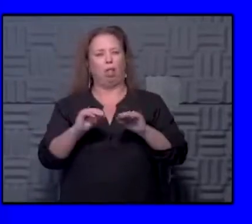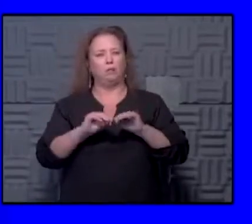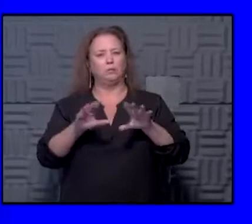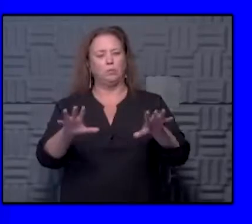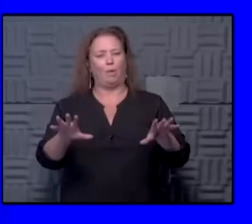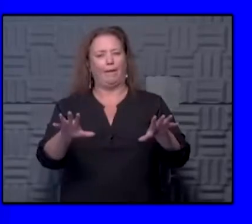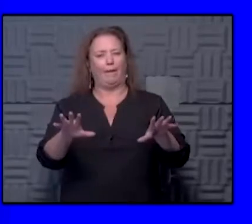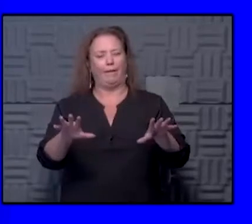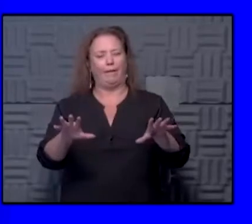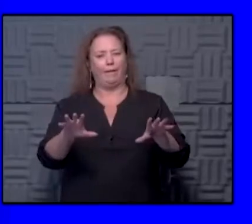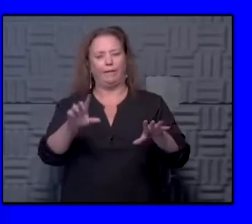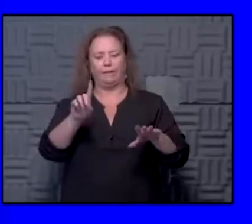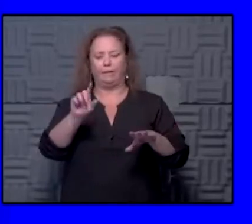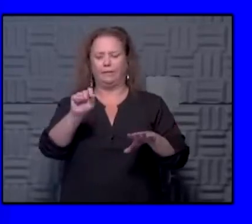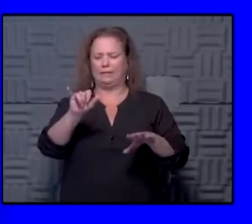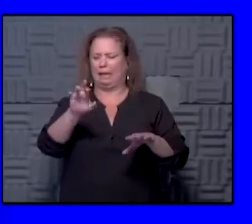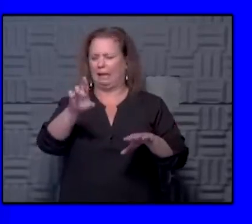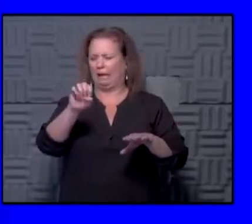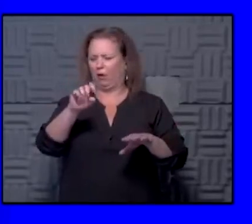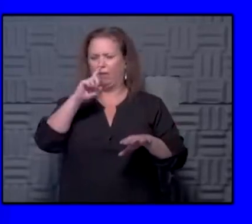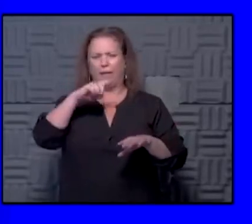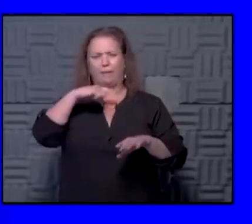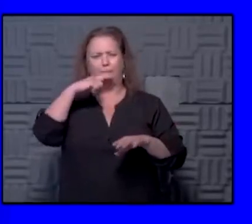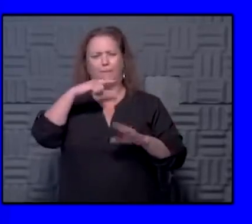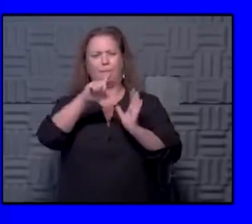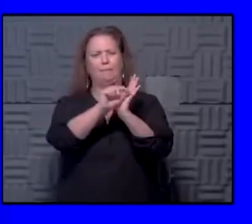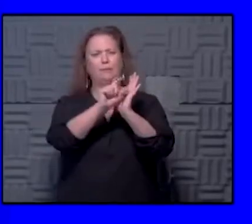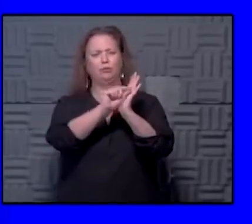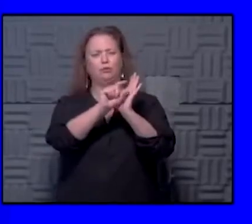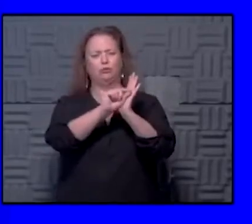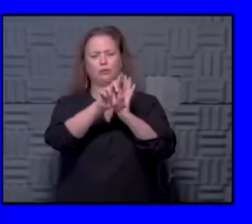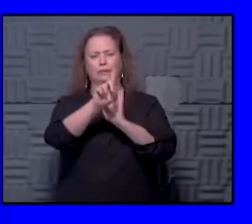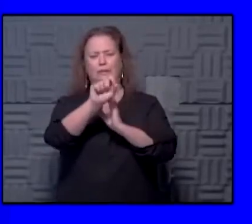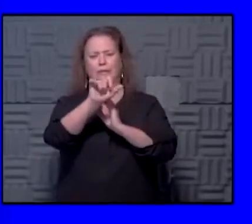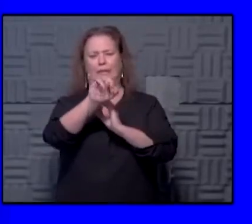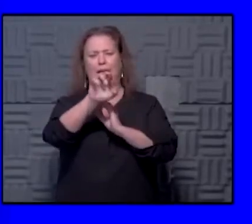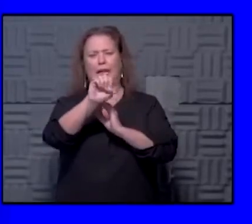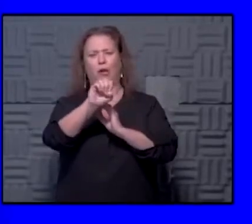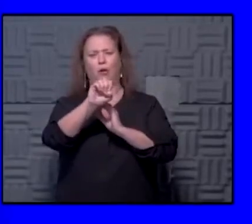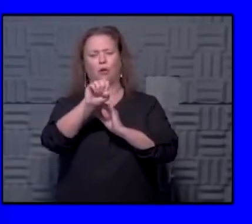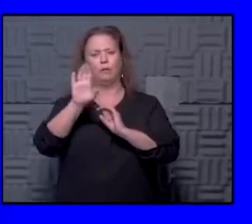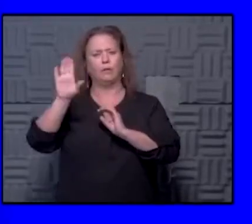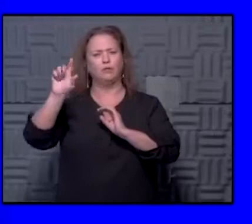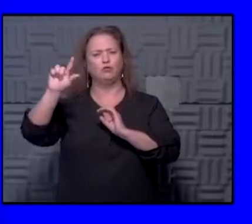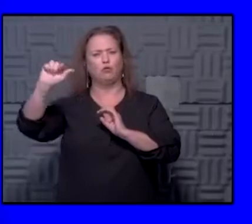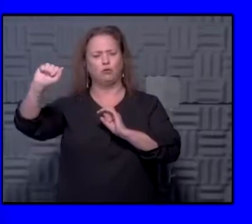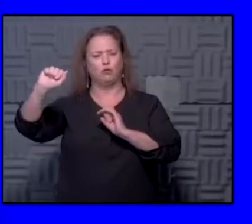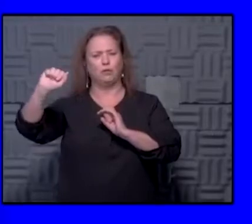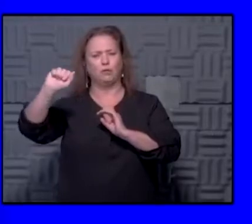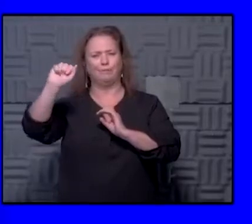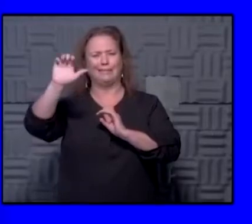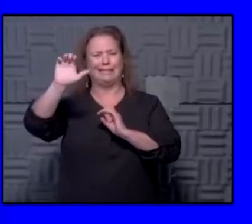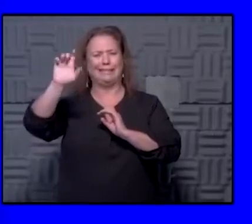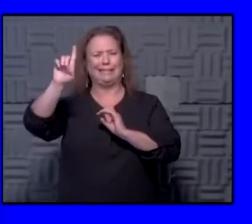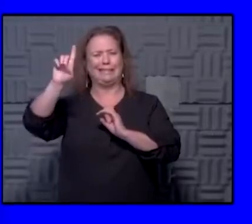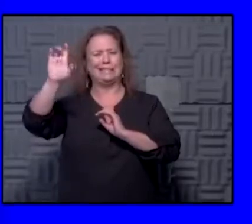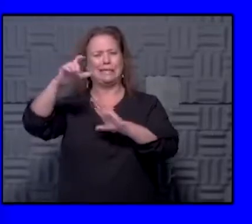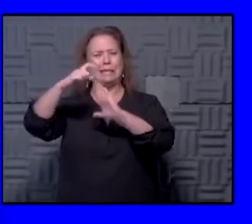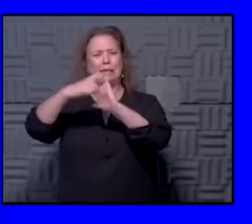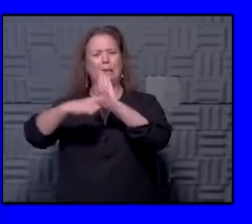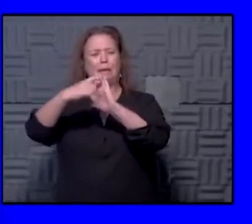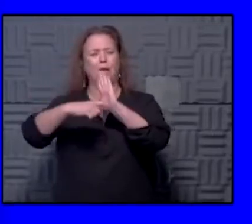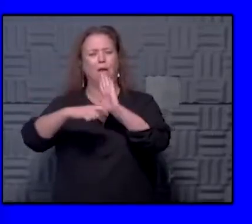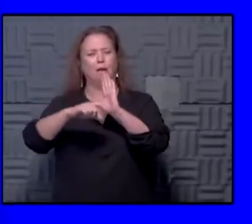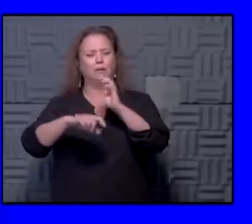spread in daycares. I think that was published in daycares in Georgia on one of the CDC publications.